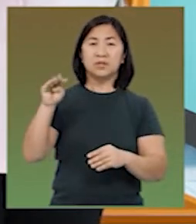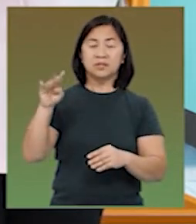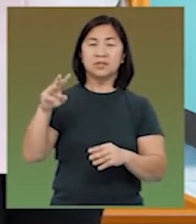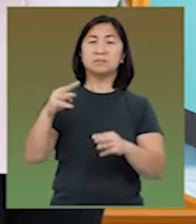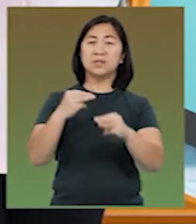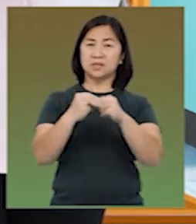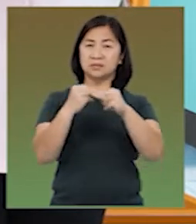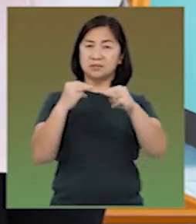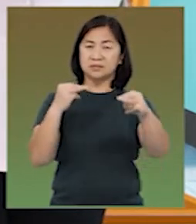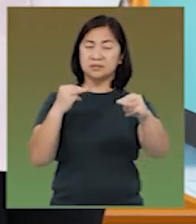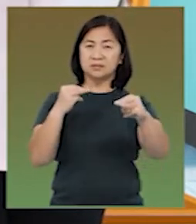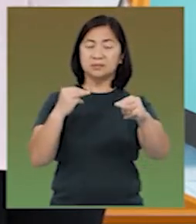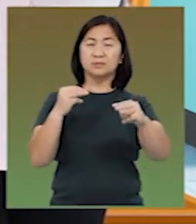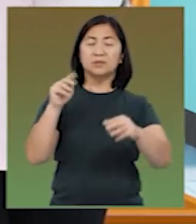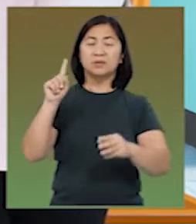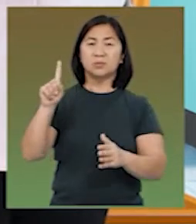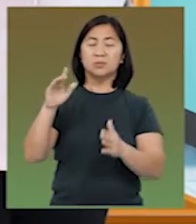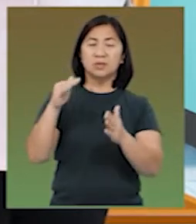meters.